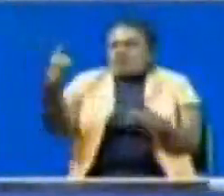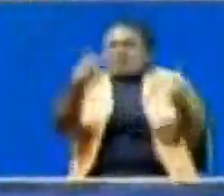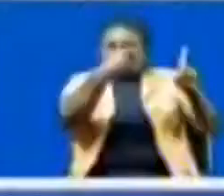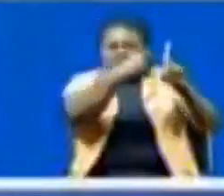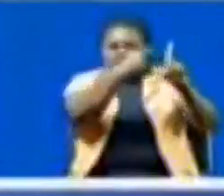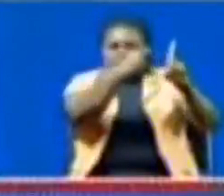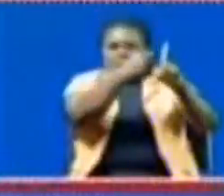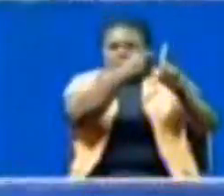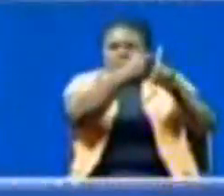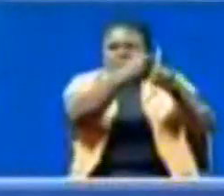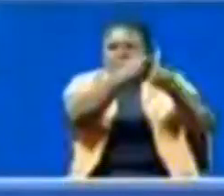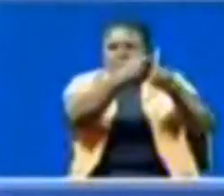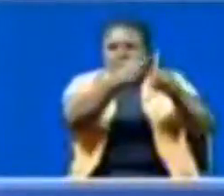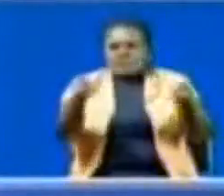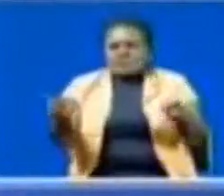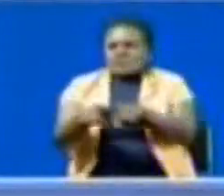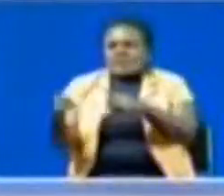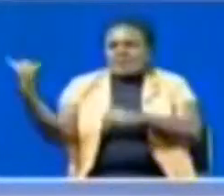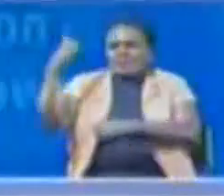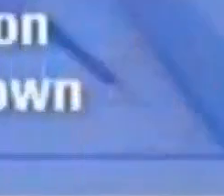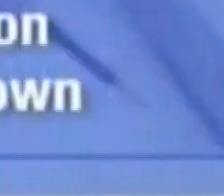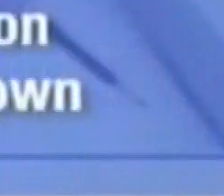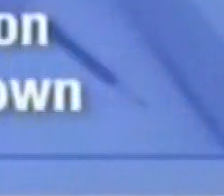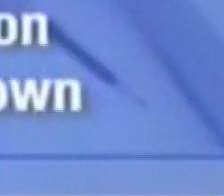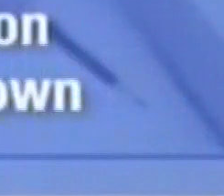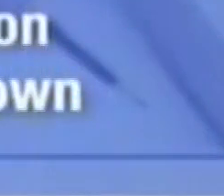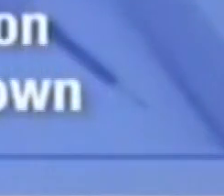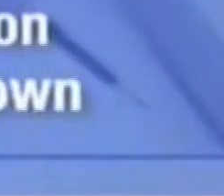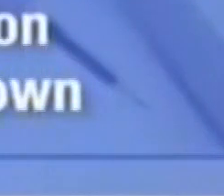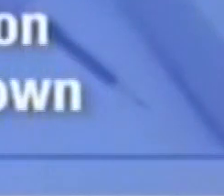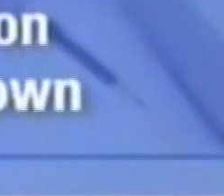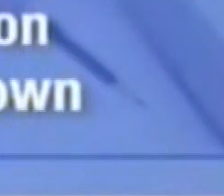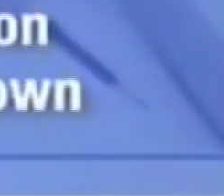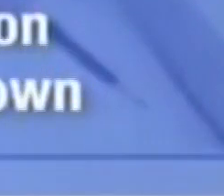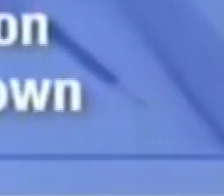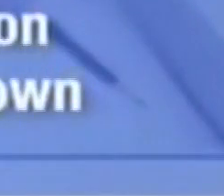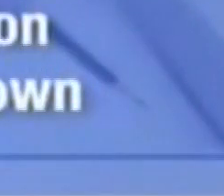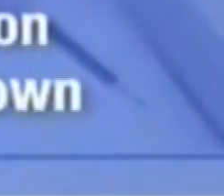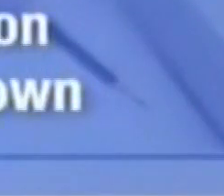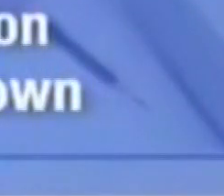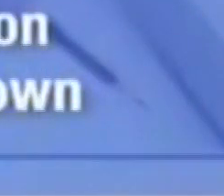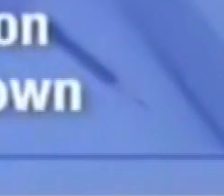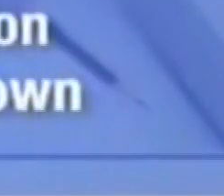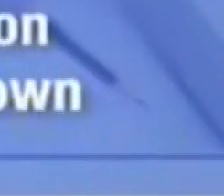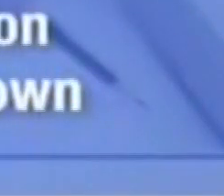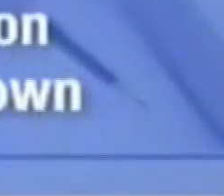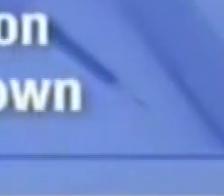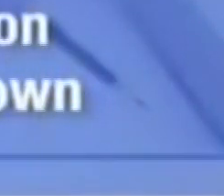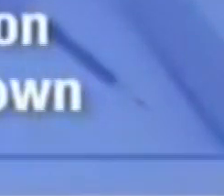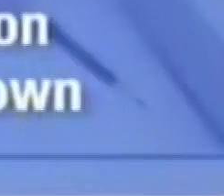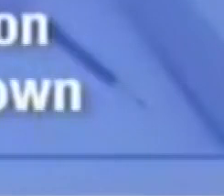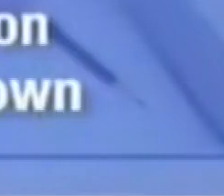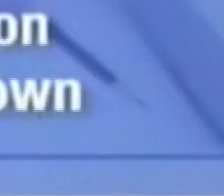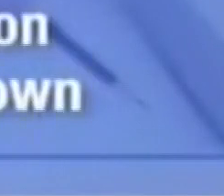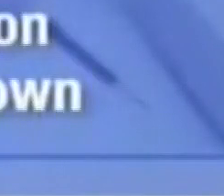term. The same day when Early Learning and Basic Education Principal Secretary Dr. Belio Kipsang has announced